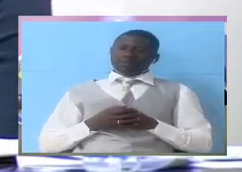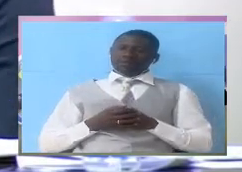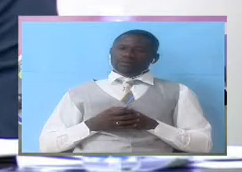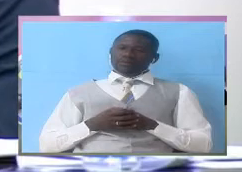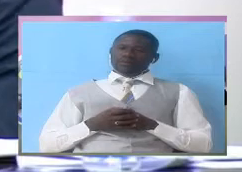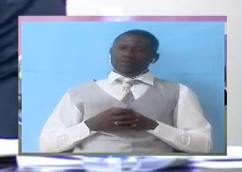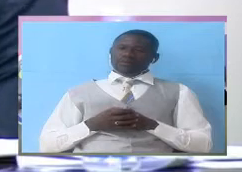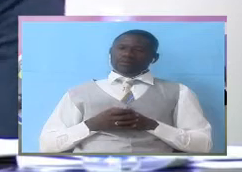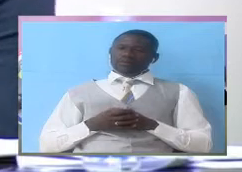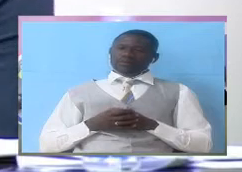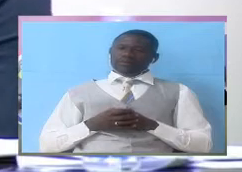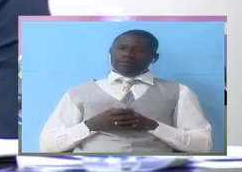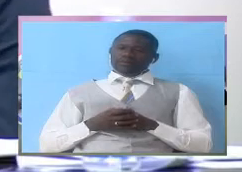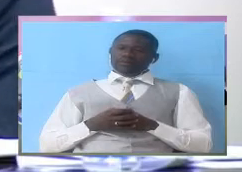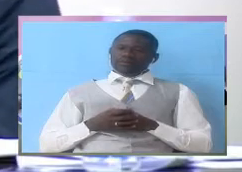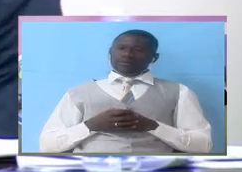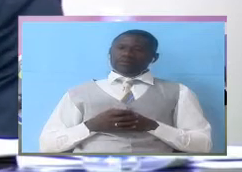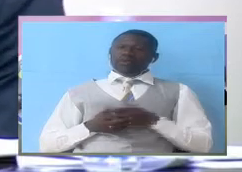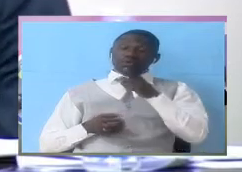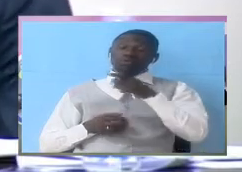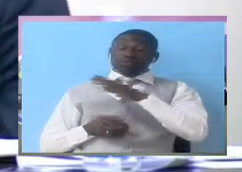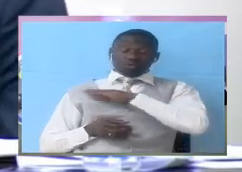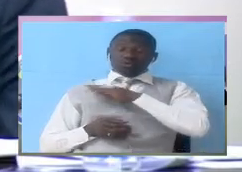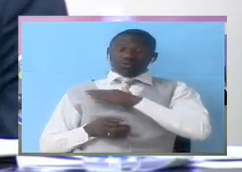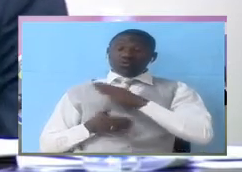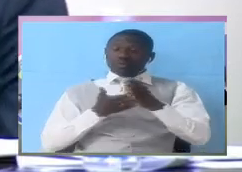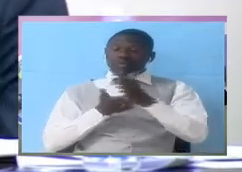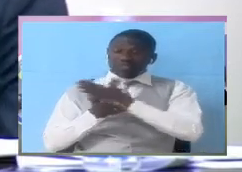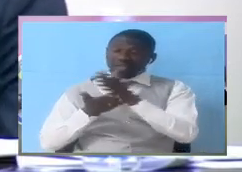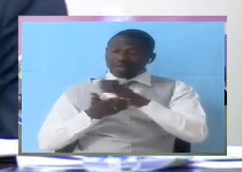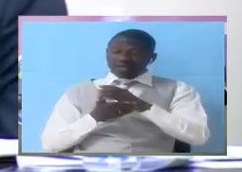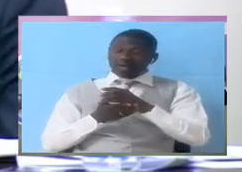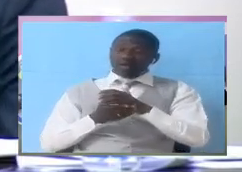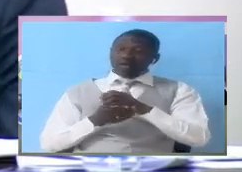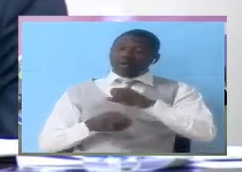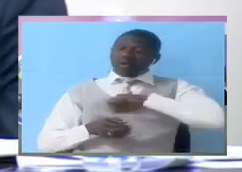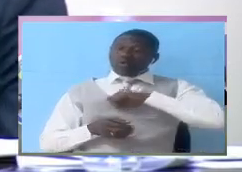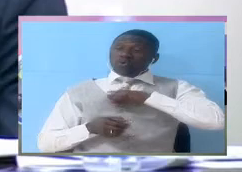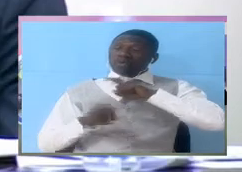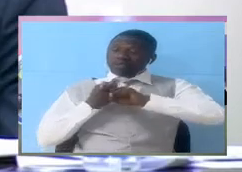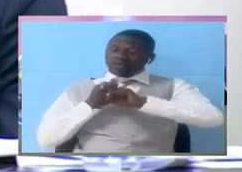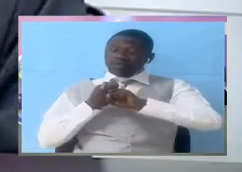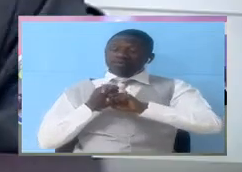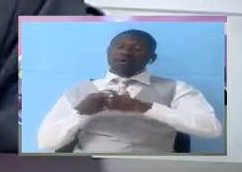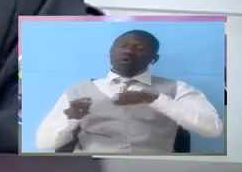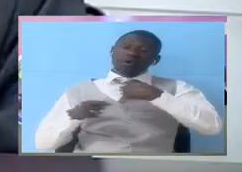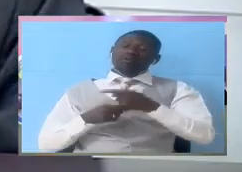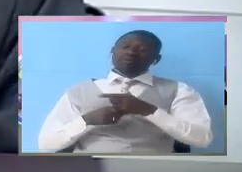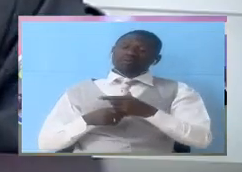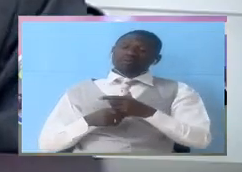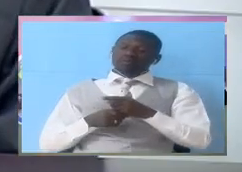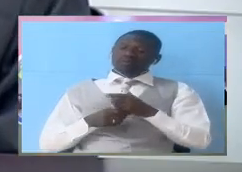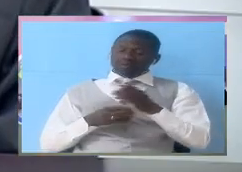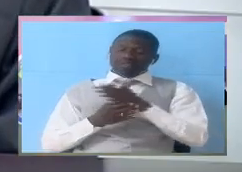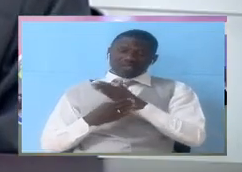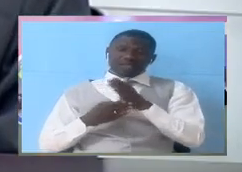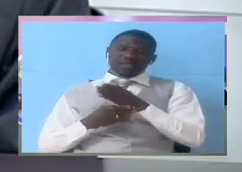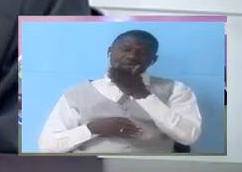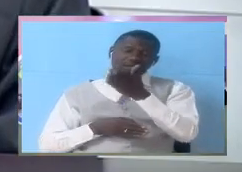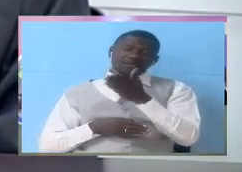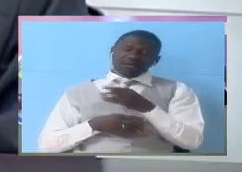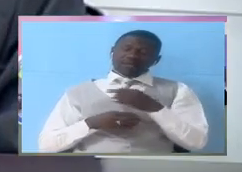you also shared ownership over the work of the panel. Bon melne yow tamit bokk nga ci li nga xamne modi